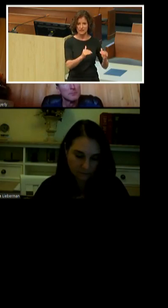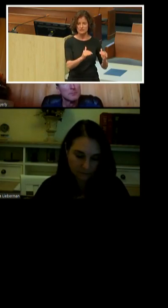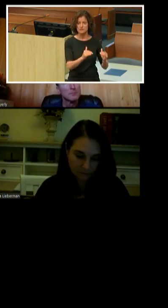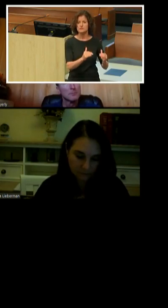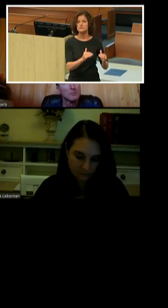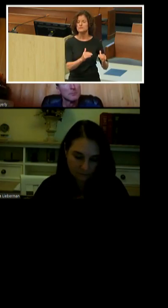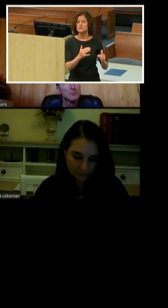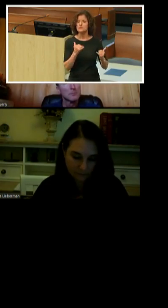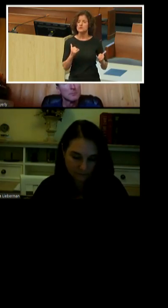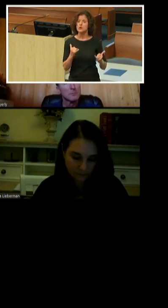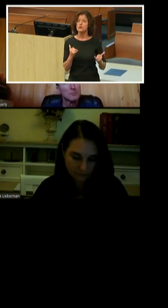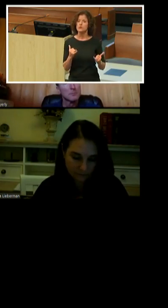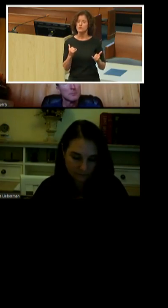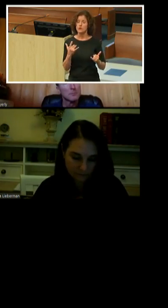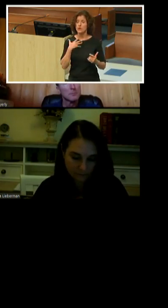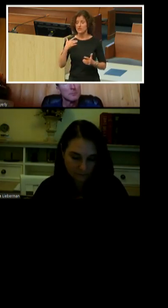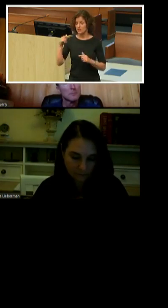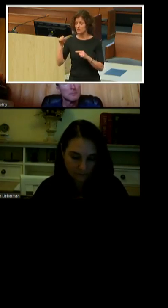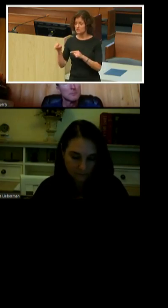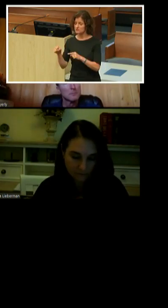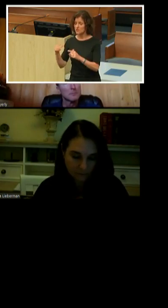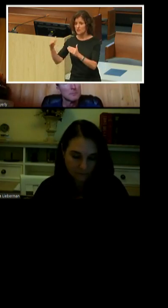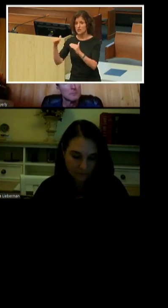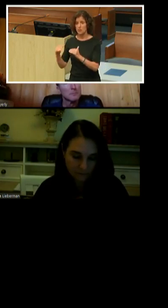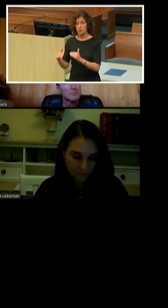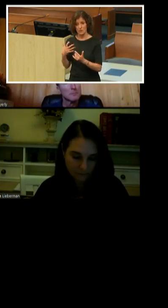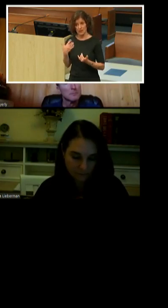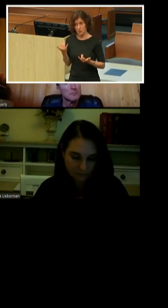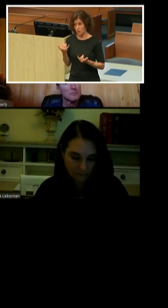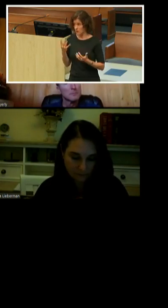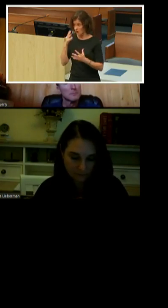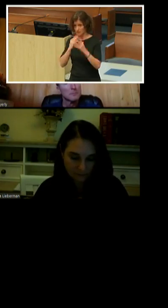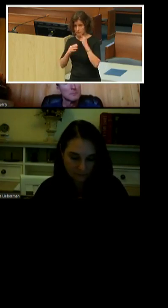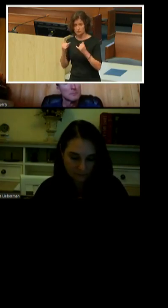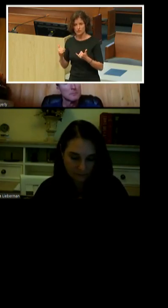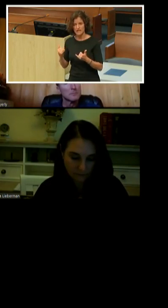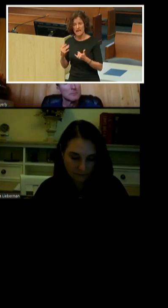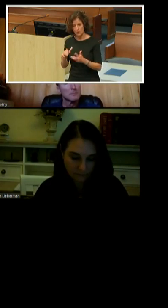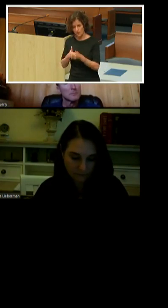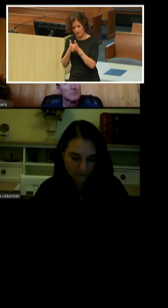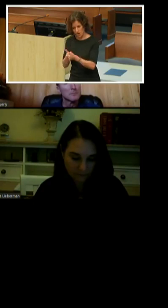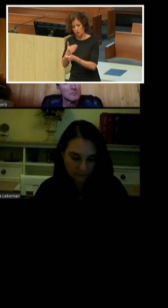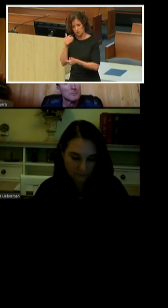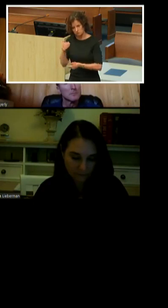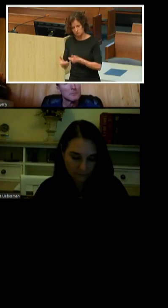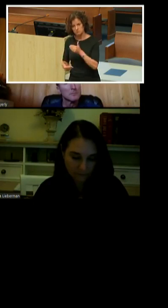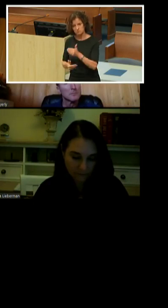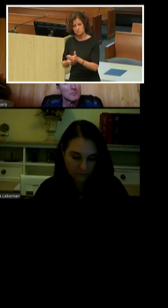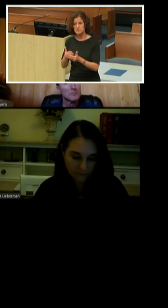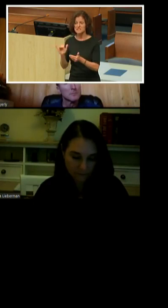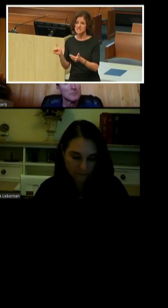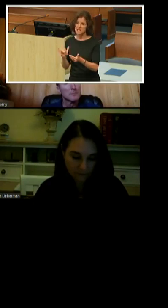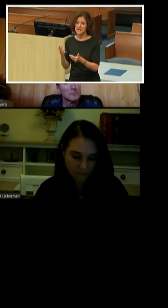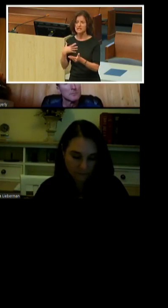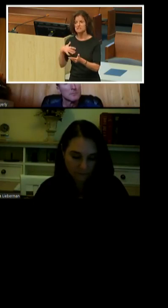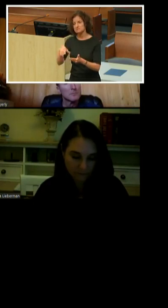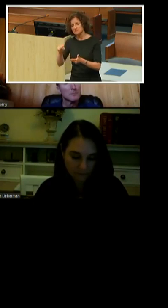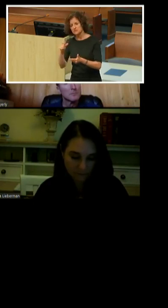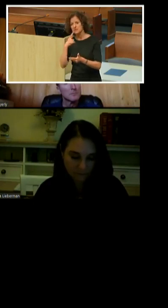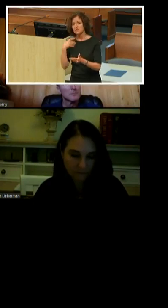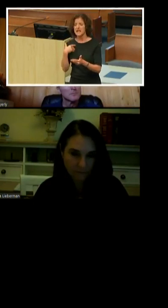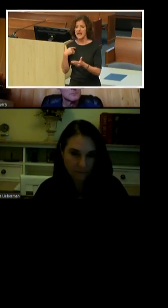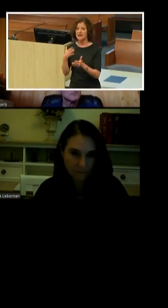And basically the lower category, which we're in now, is kind of the order that we've got. It's like, yeah, you can have a lot of